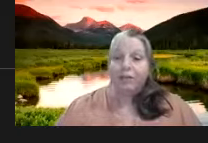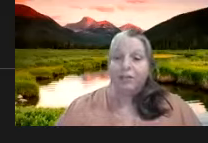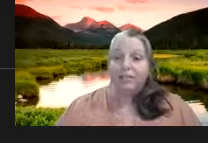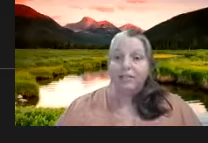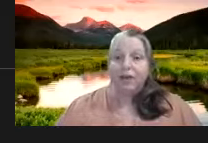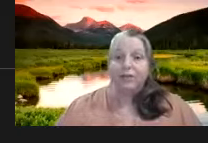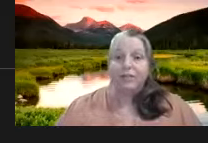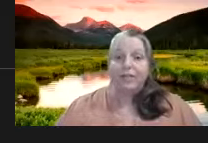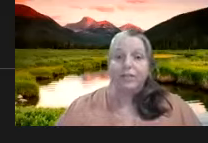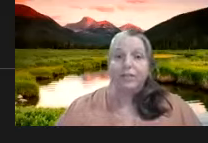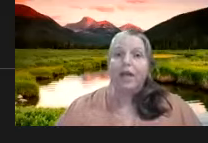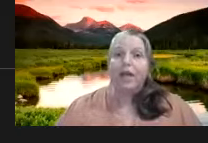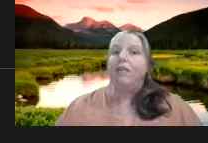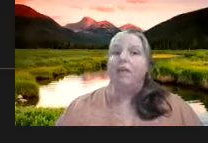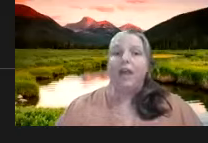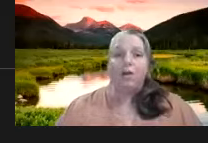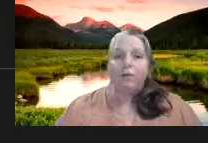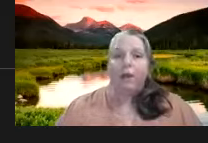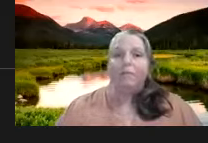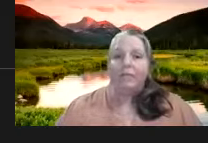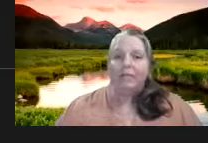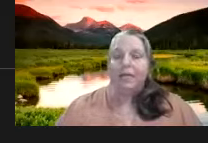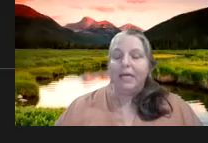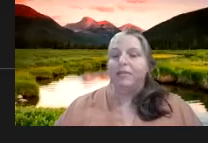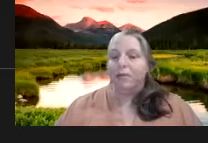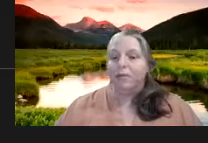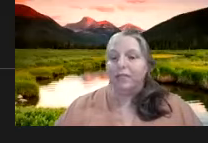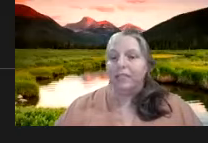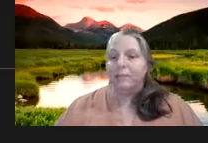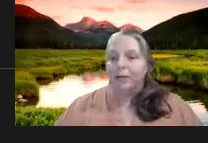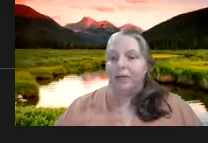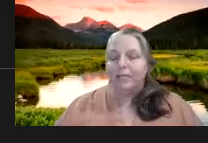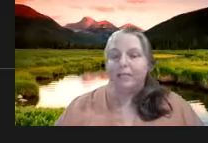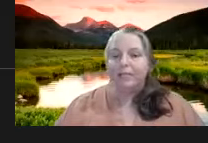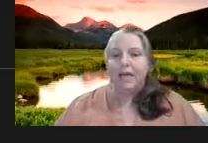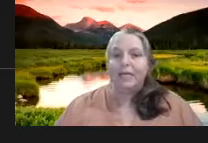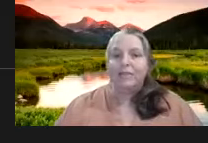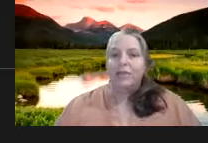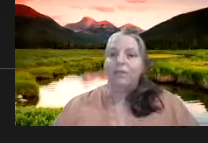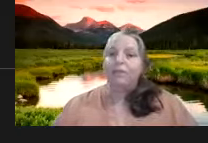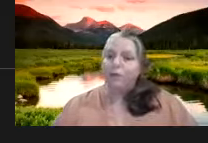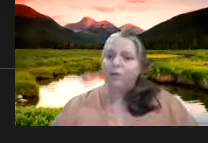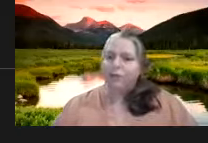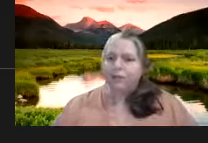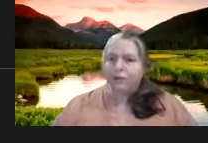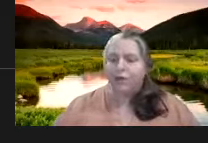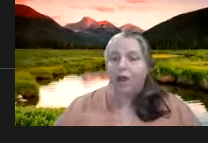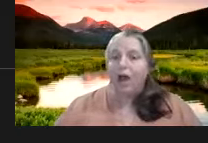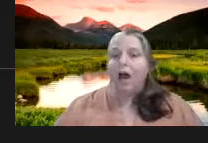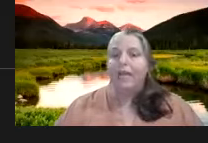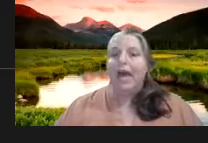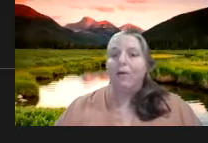very interested in this conversation, they overwhelmingly pick social experiences as their future